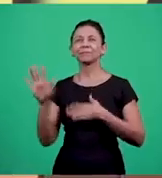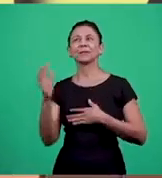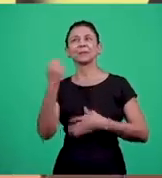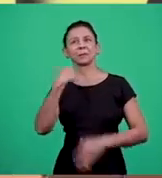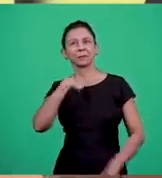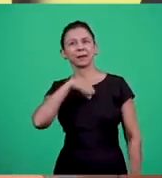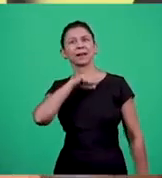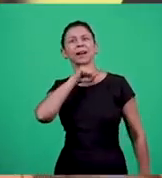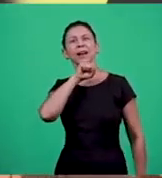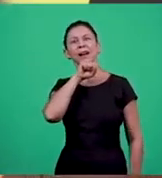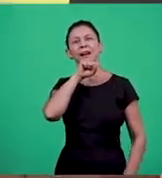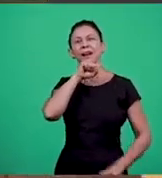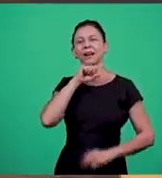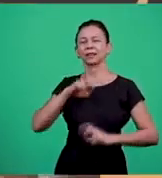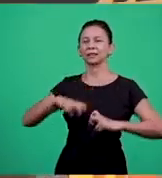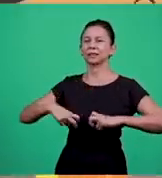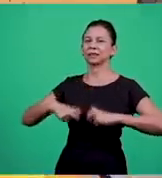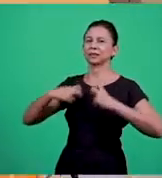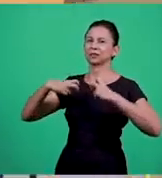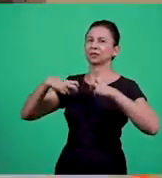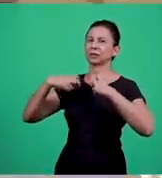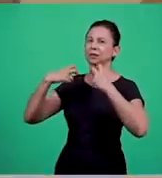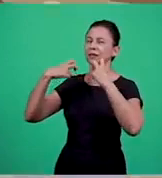My God, my Father,